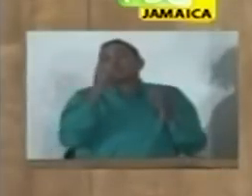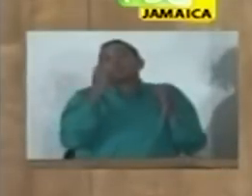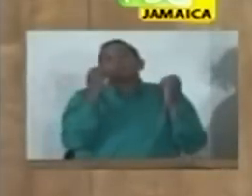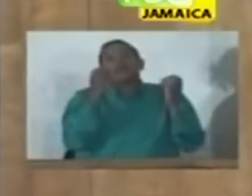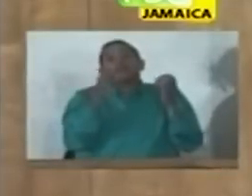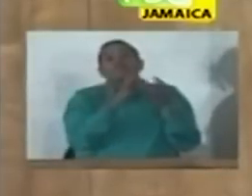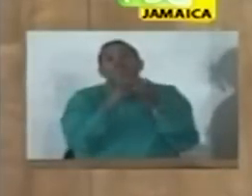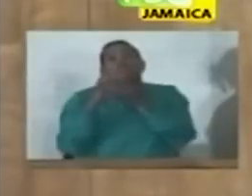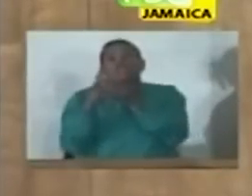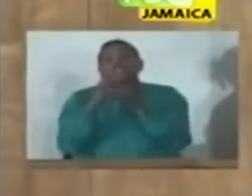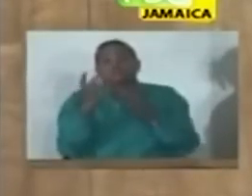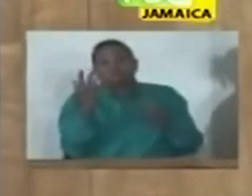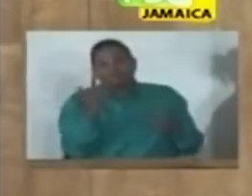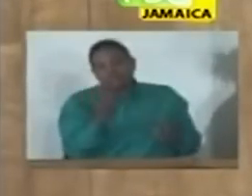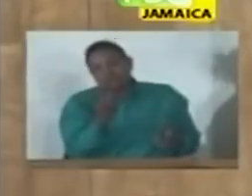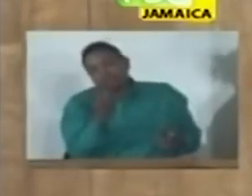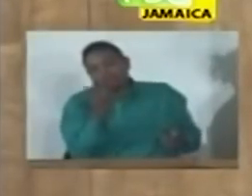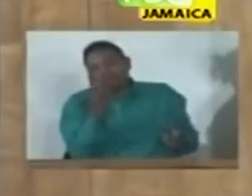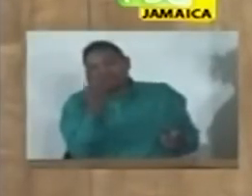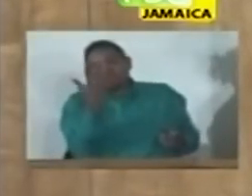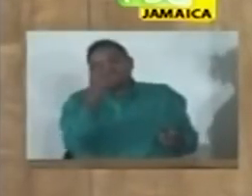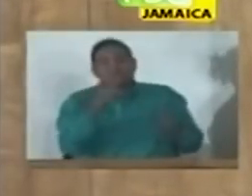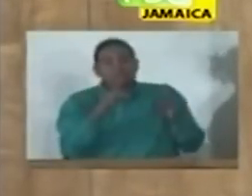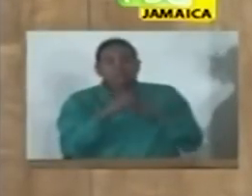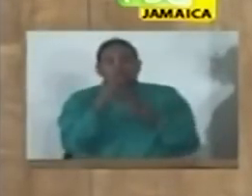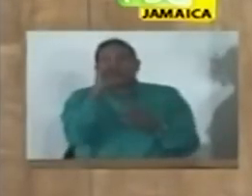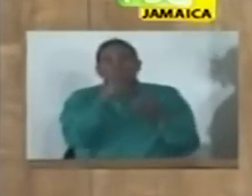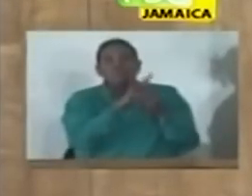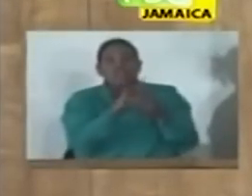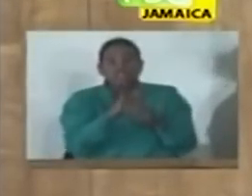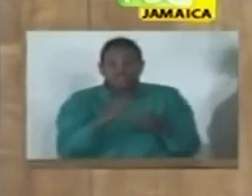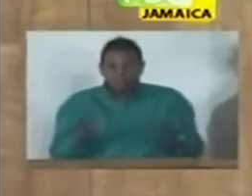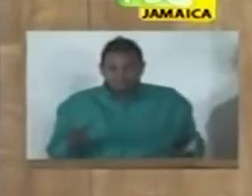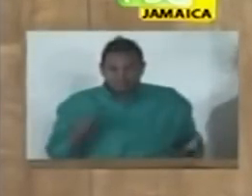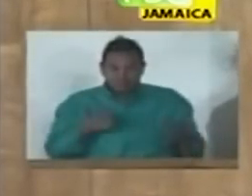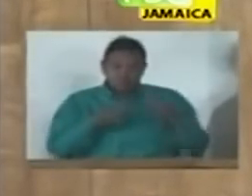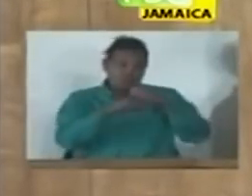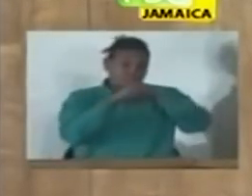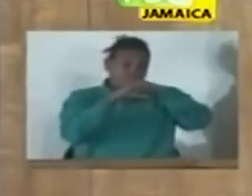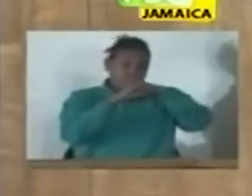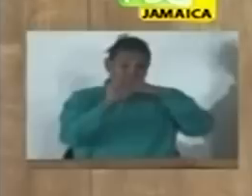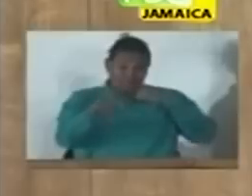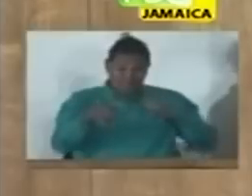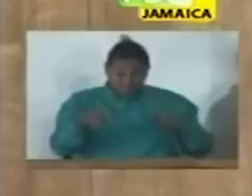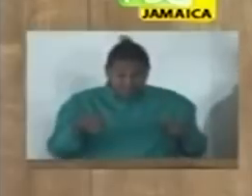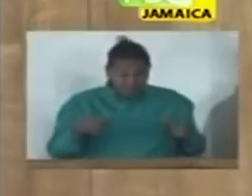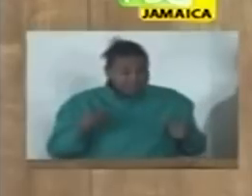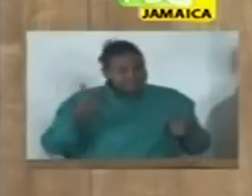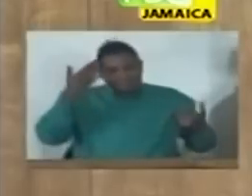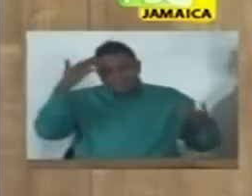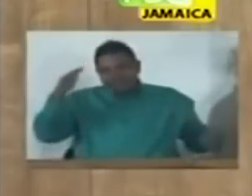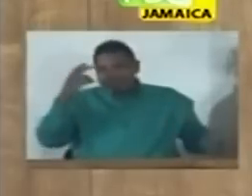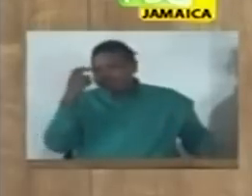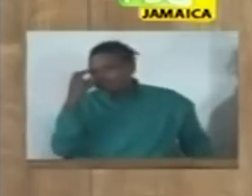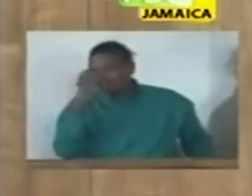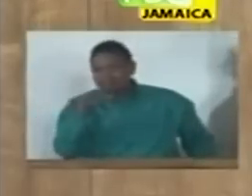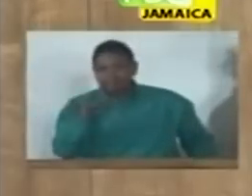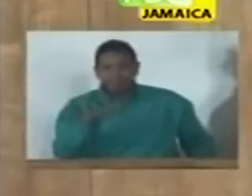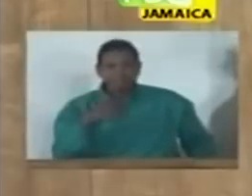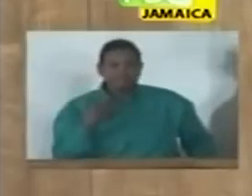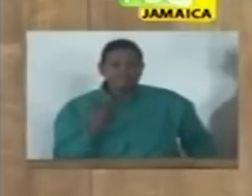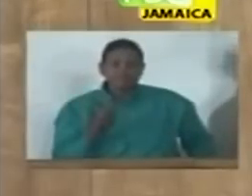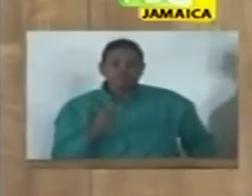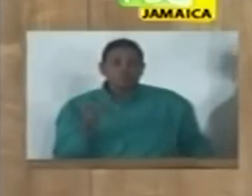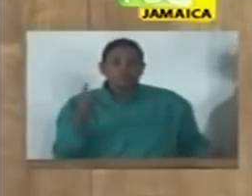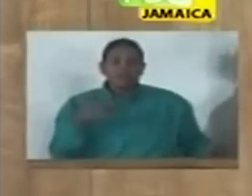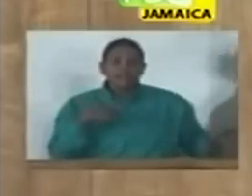thing. So, are we promoting polygamy? I don't know, because nobody